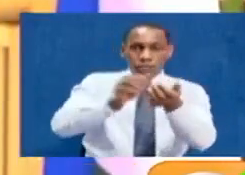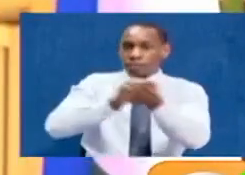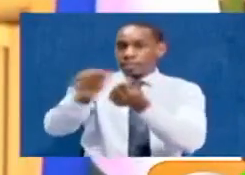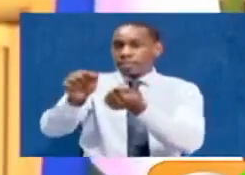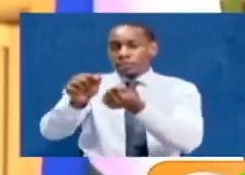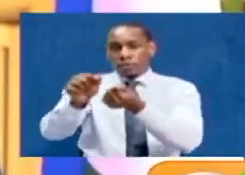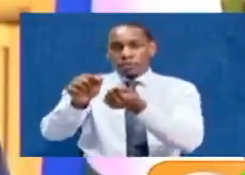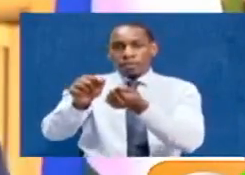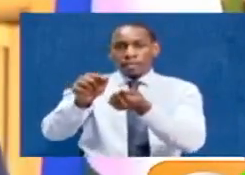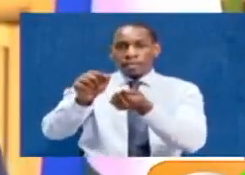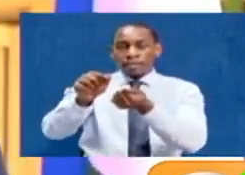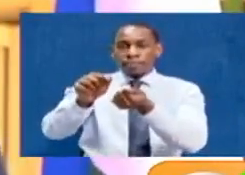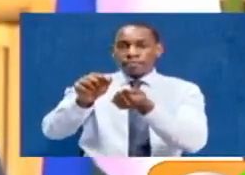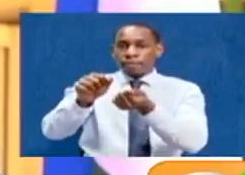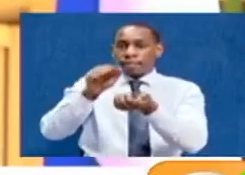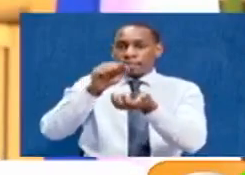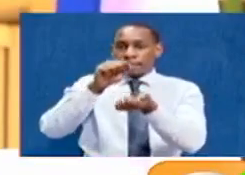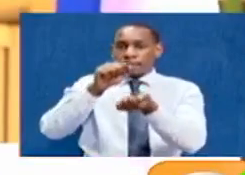been